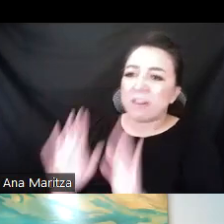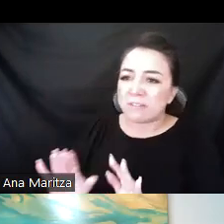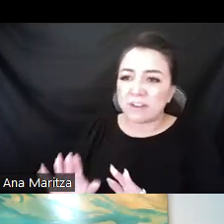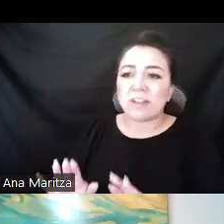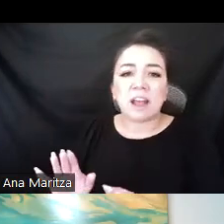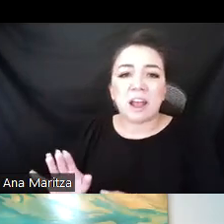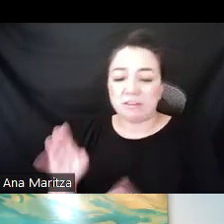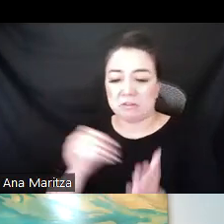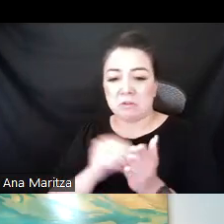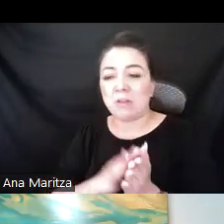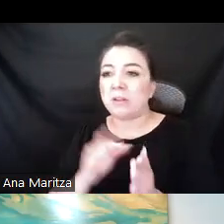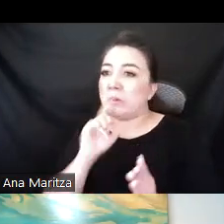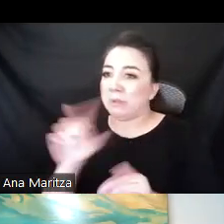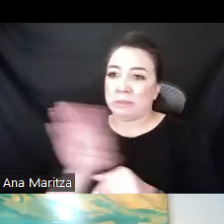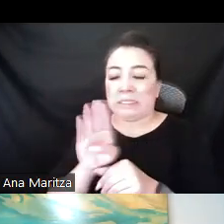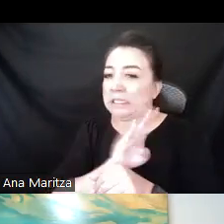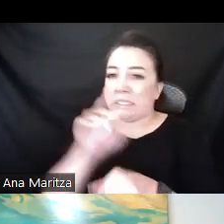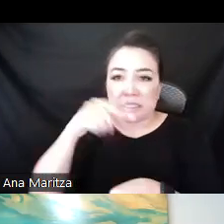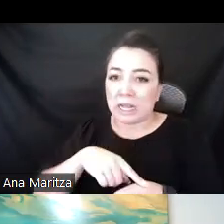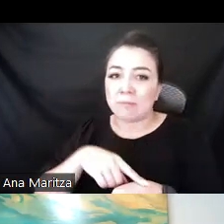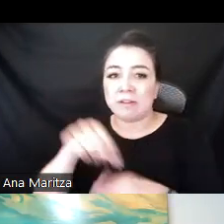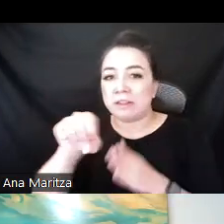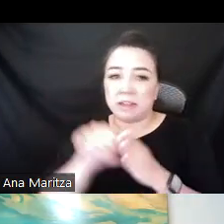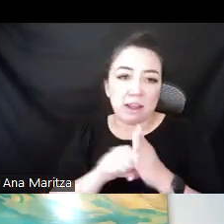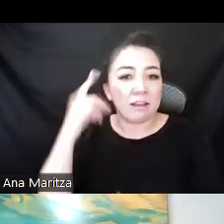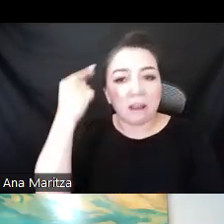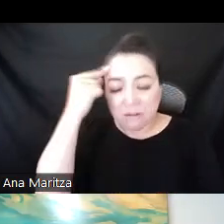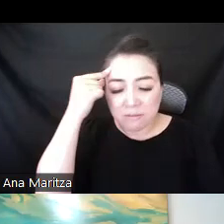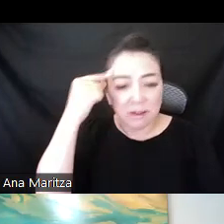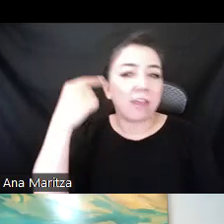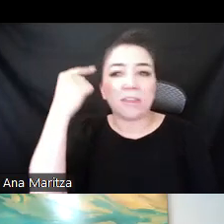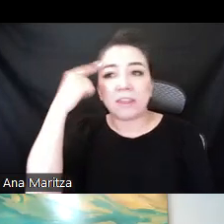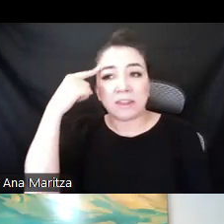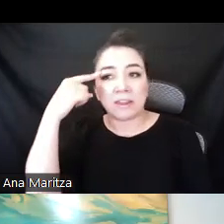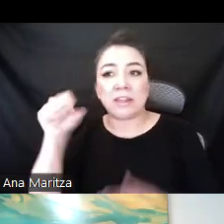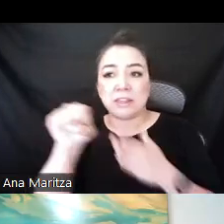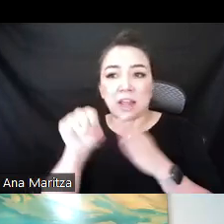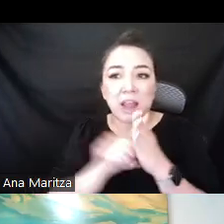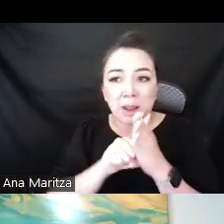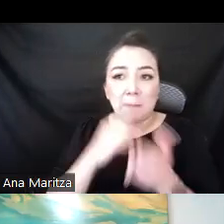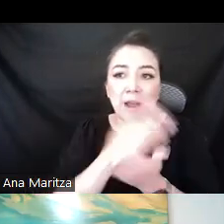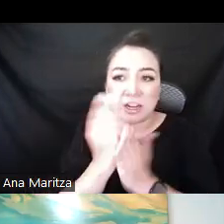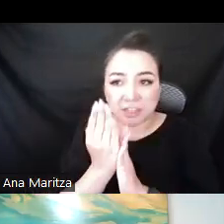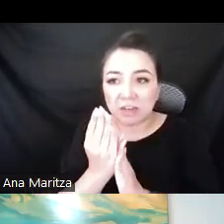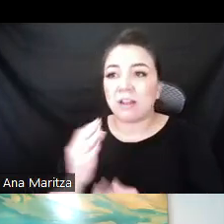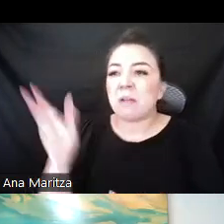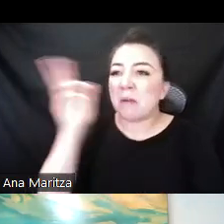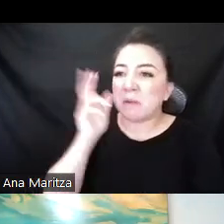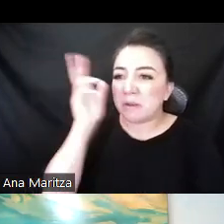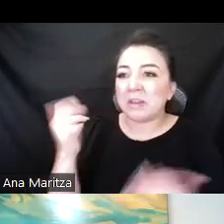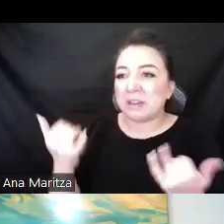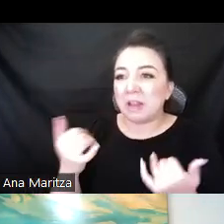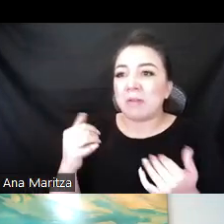it is a very busy time in state government. I think the state budget is now being, at least I'm hearing, being